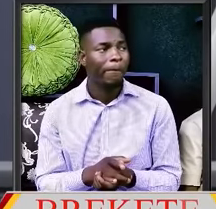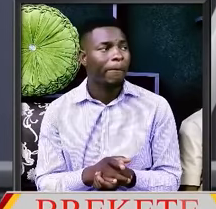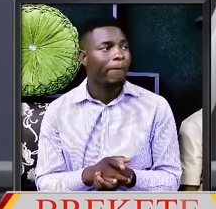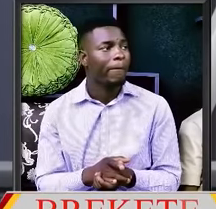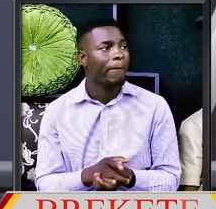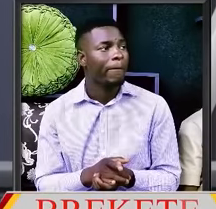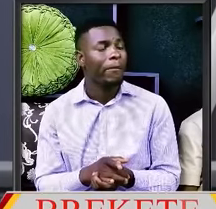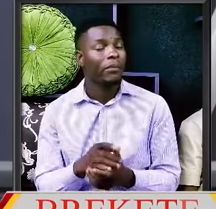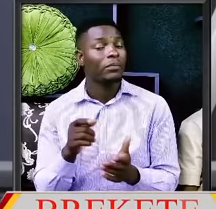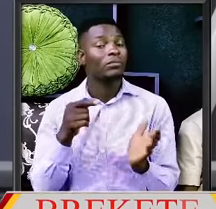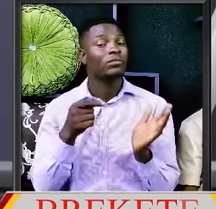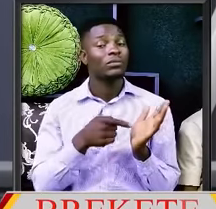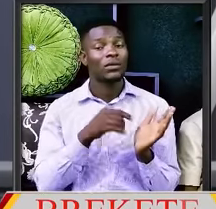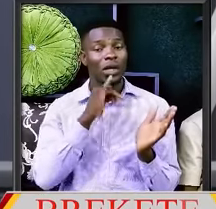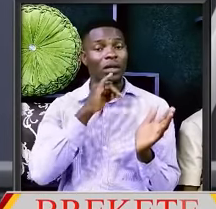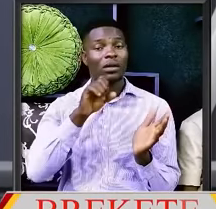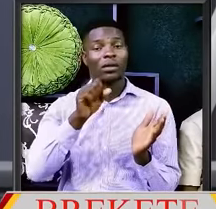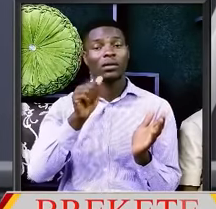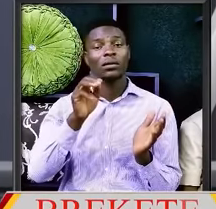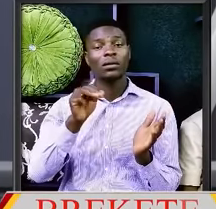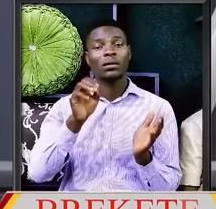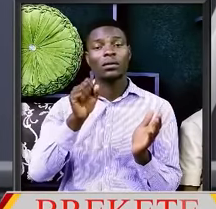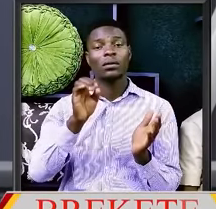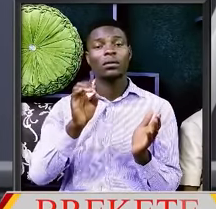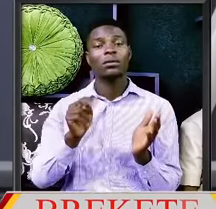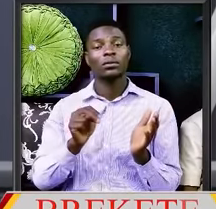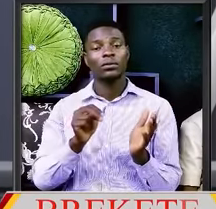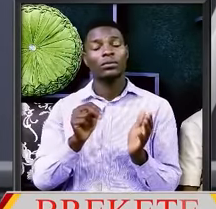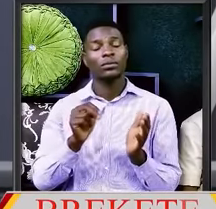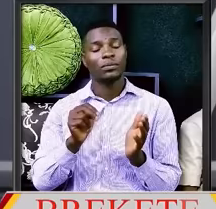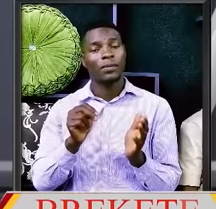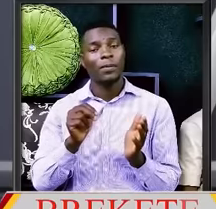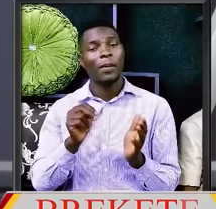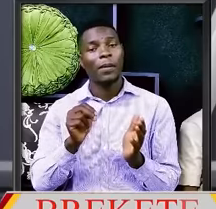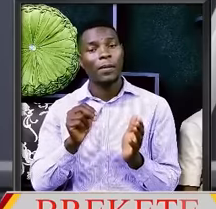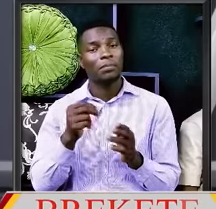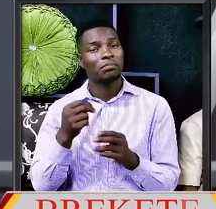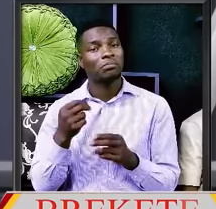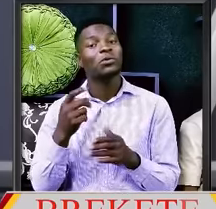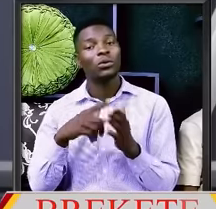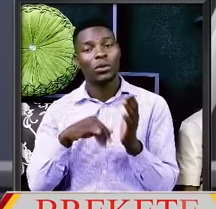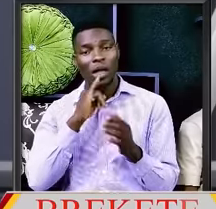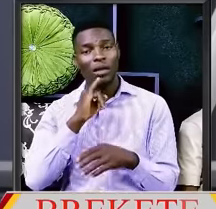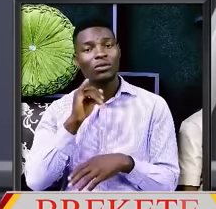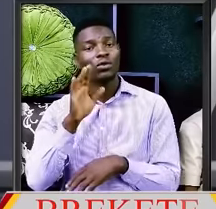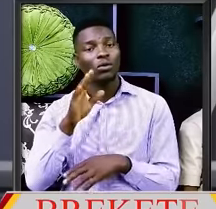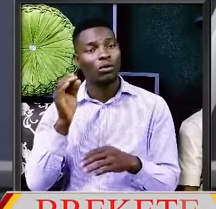This is Samson. They call from London, sir. Okay, Samson, what is your contributor?